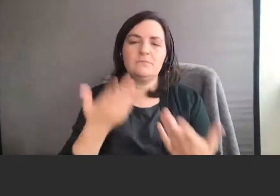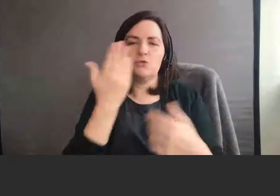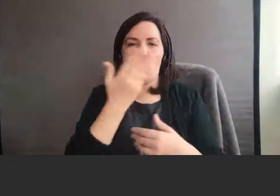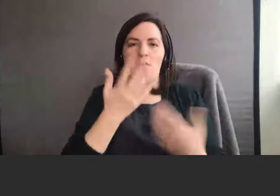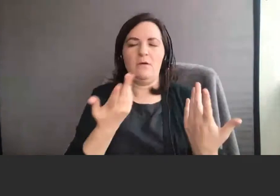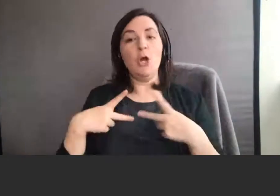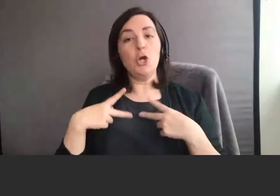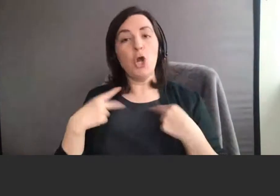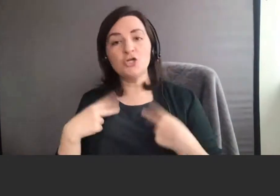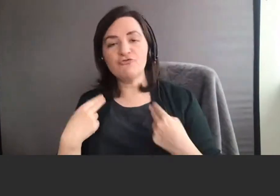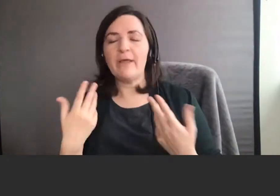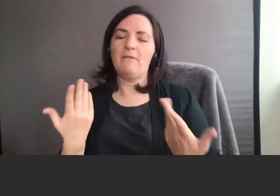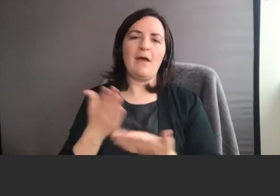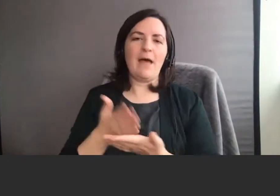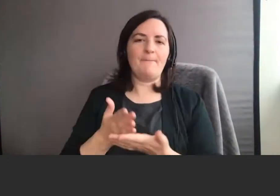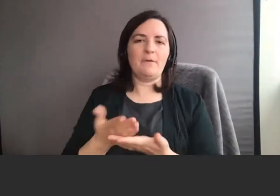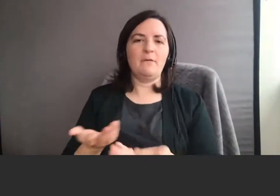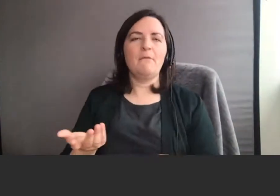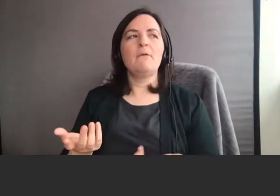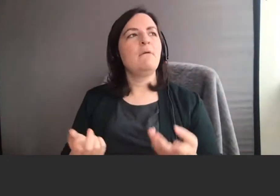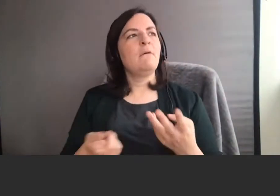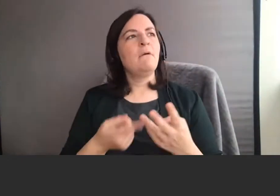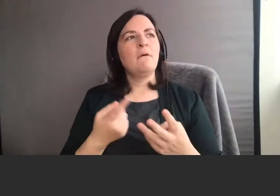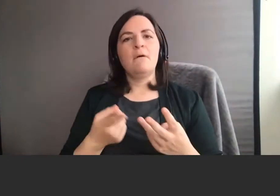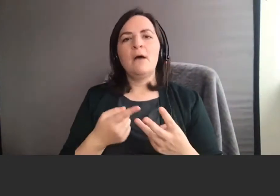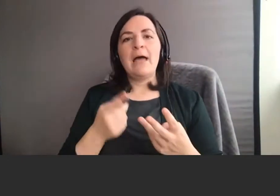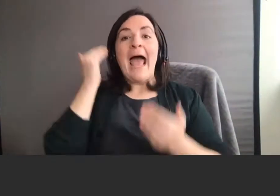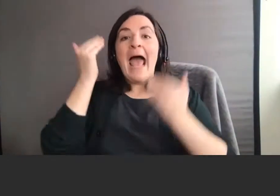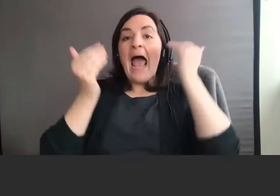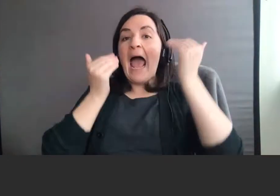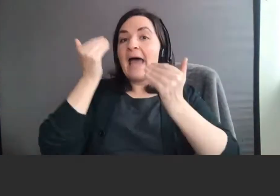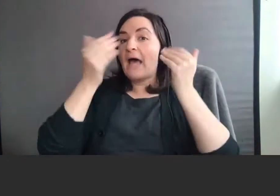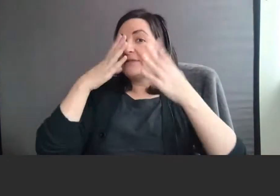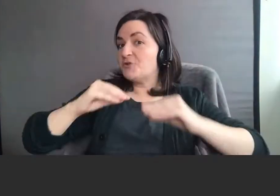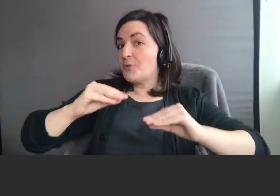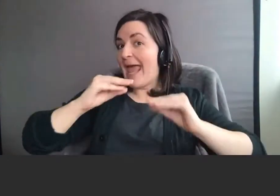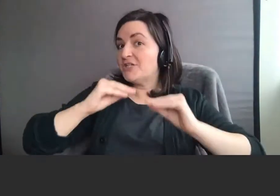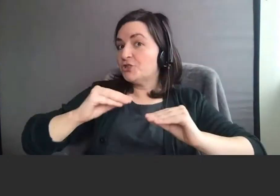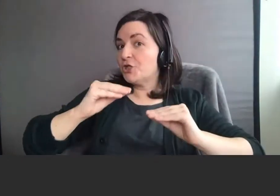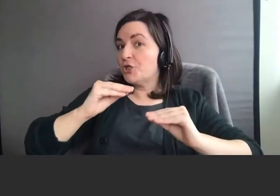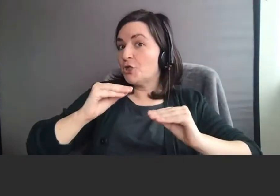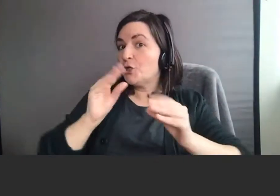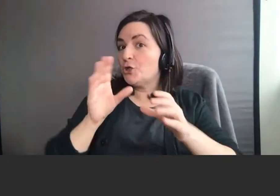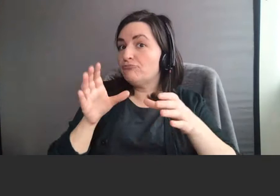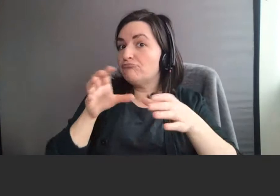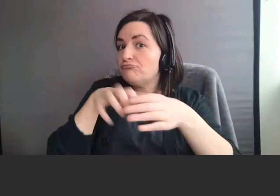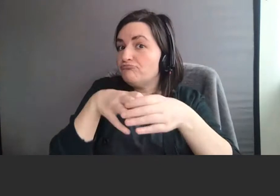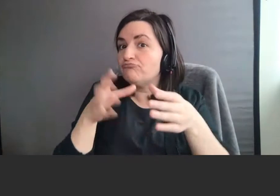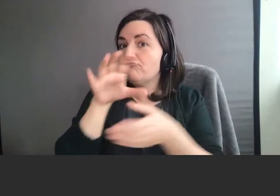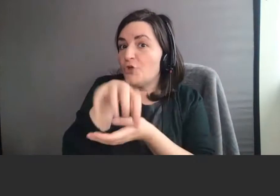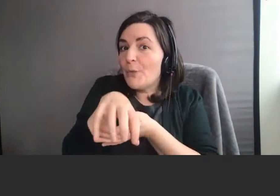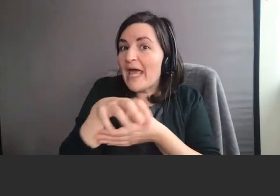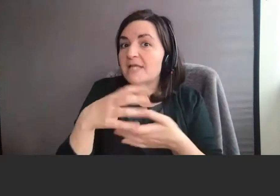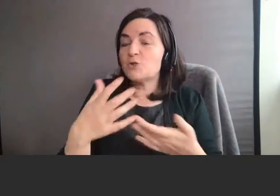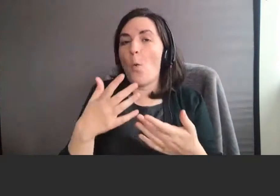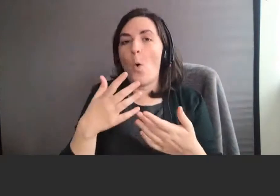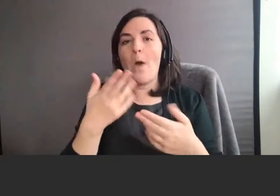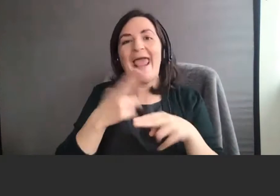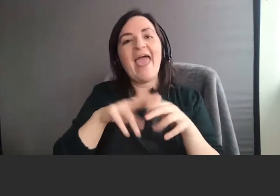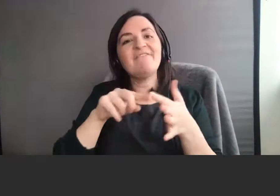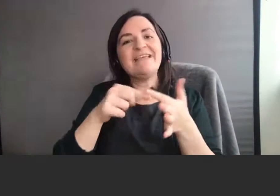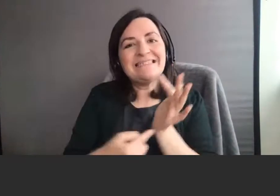in a nursery, the setting will be a nursery. If you work in an adult education institution or a further education